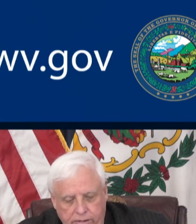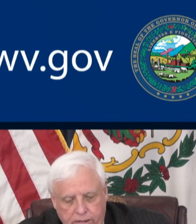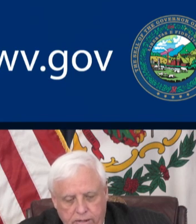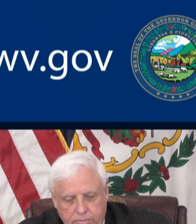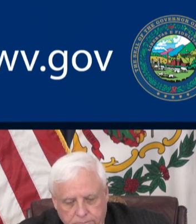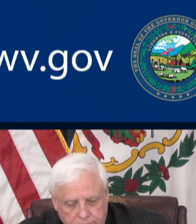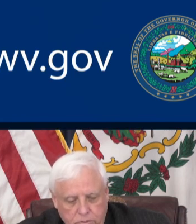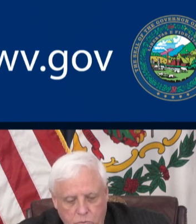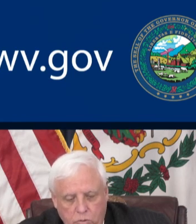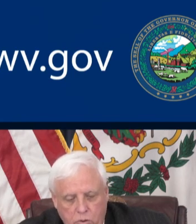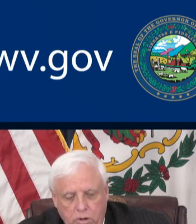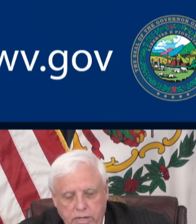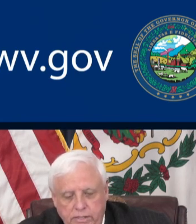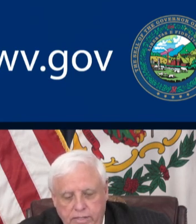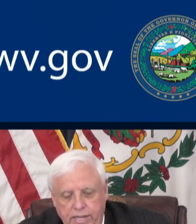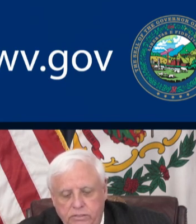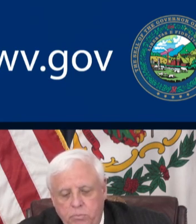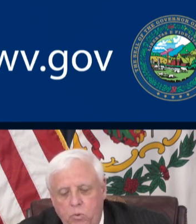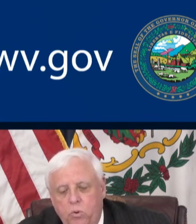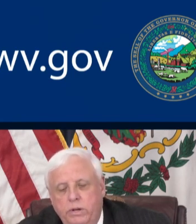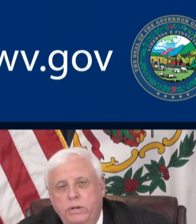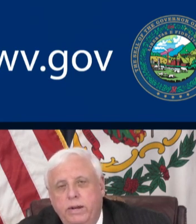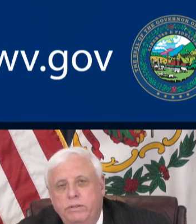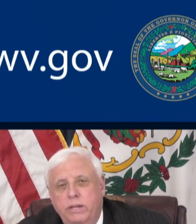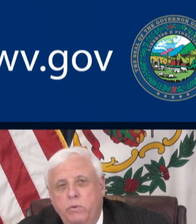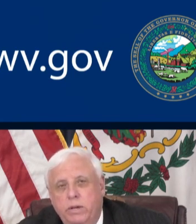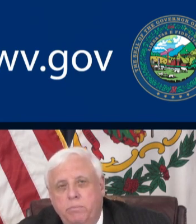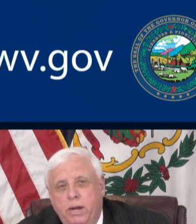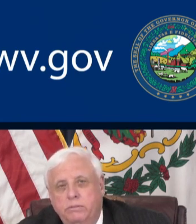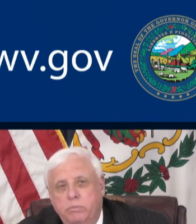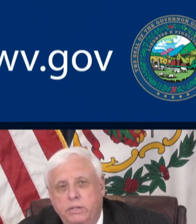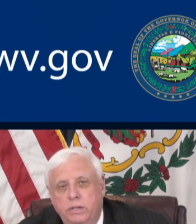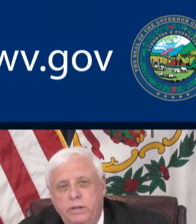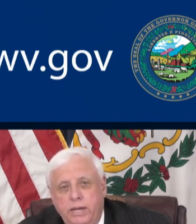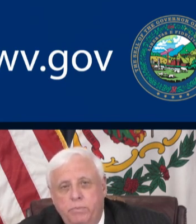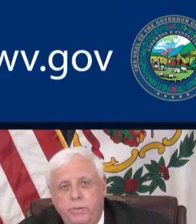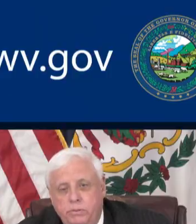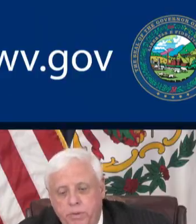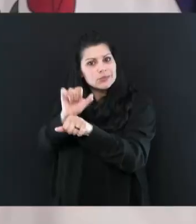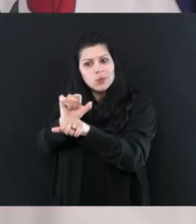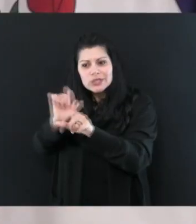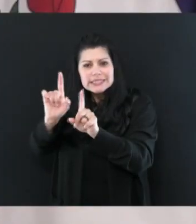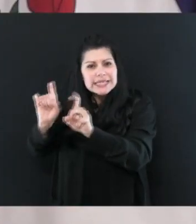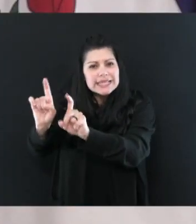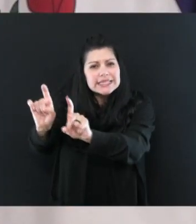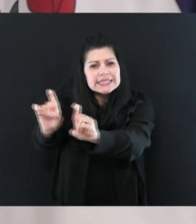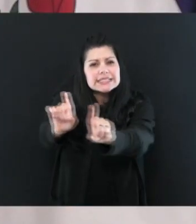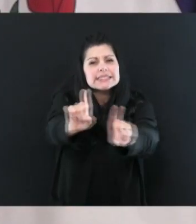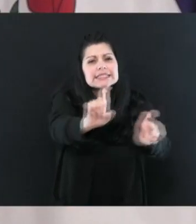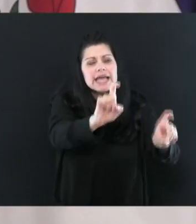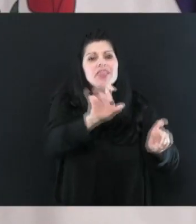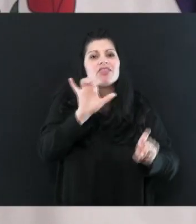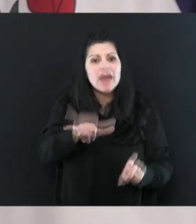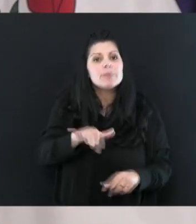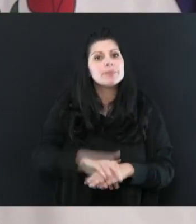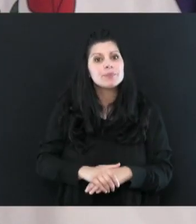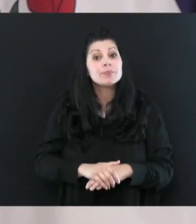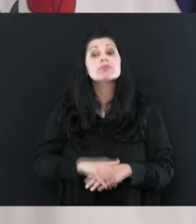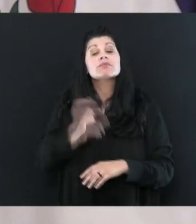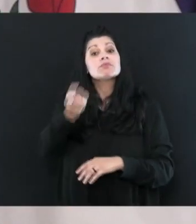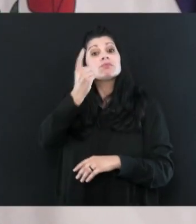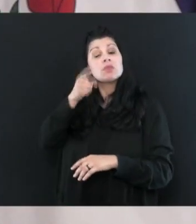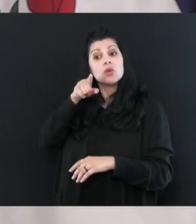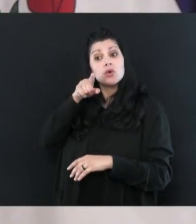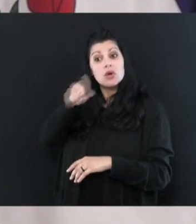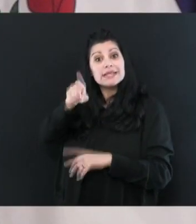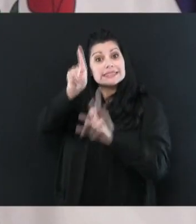And we're working to test more and do everything we can possibly do to help those people in Upshur. And as we test more, what